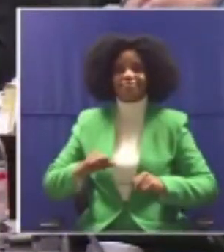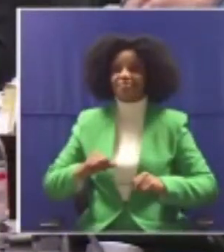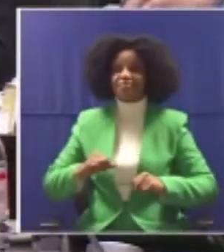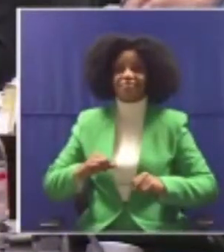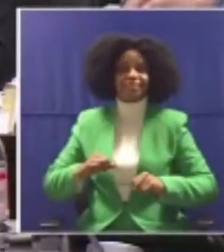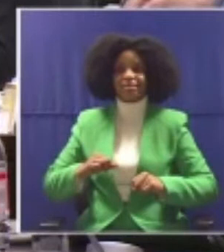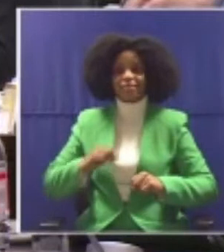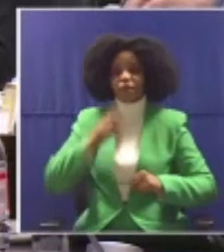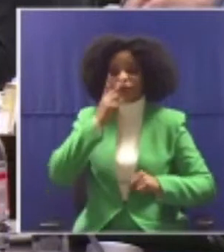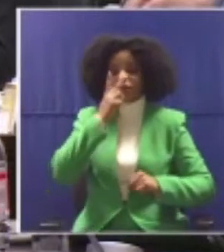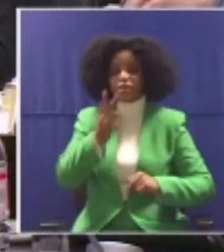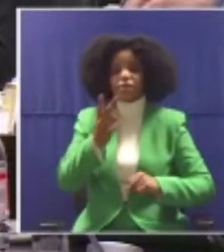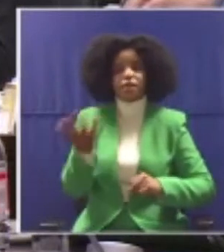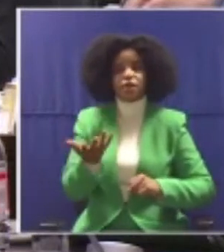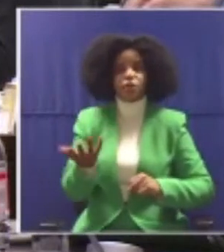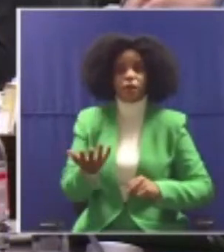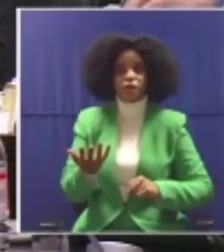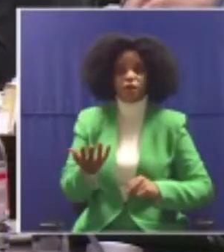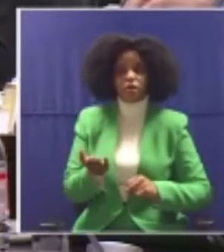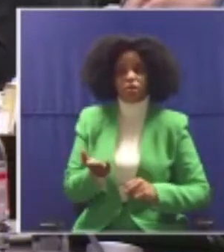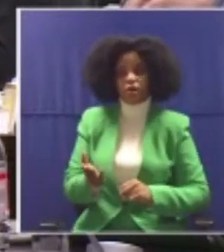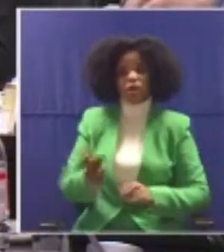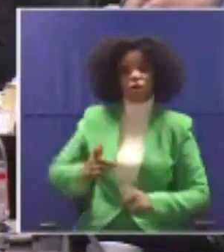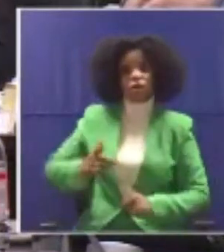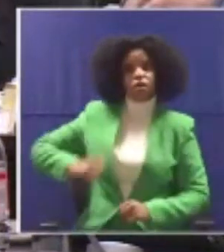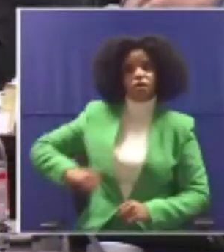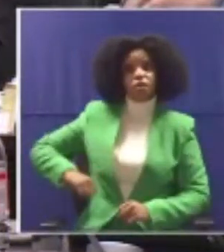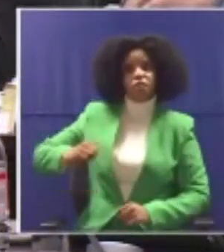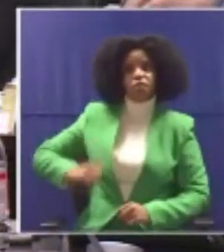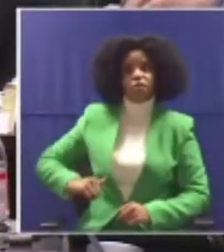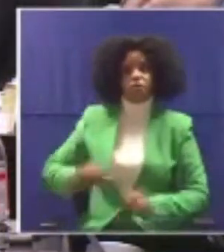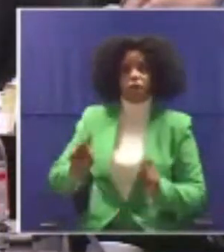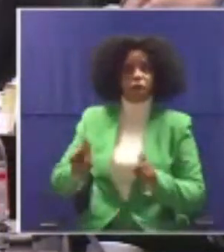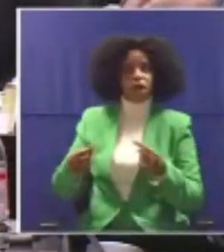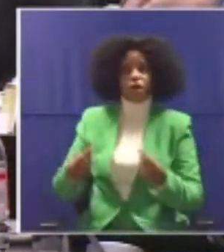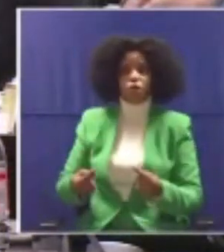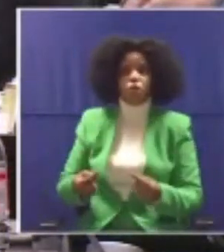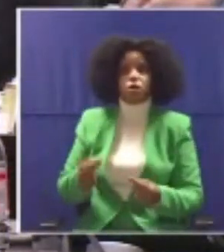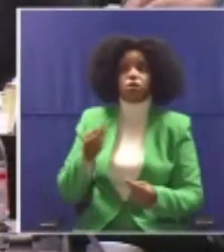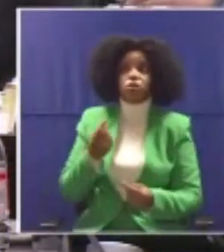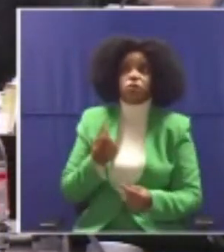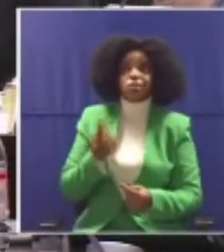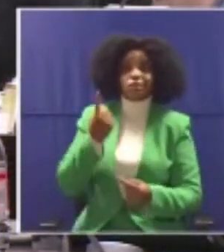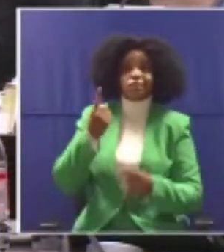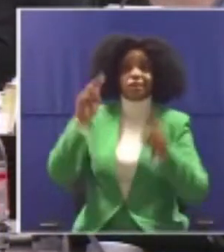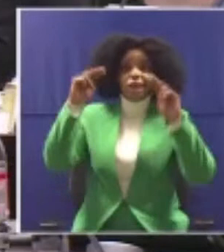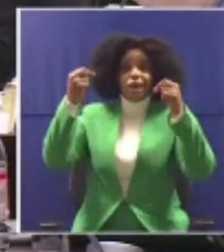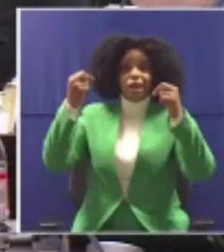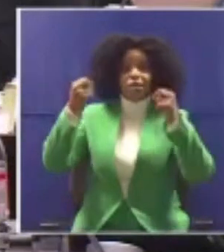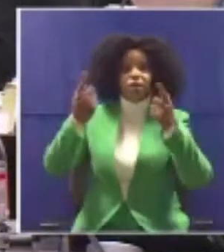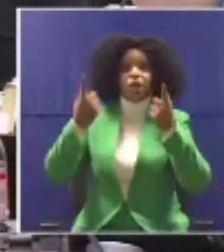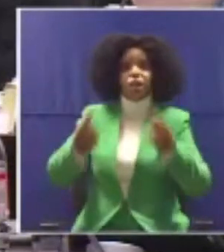at a local level cannot be replicated at a national level, because the instability has also been due to